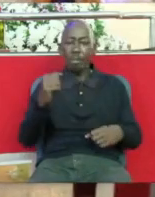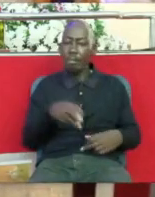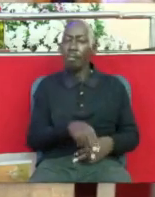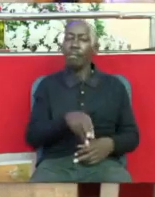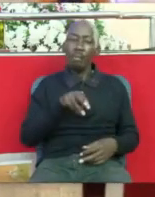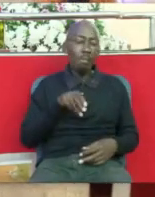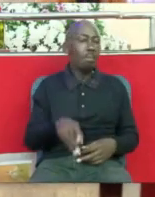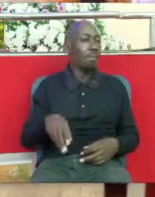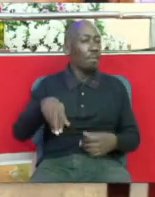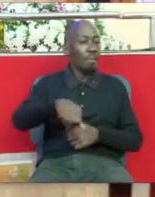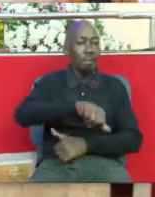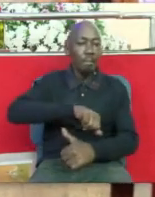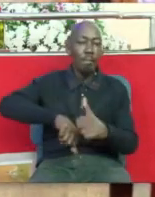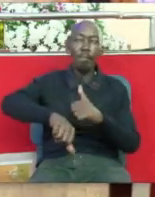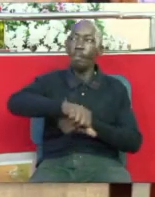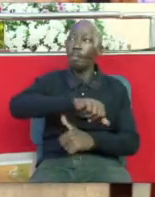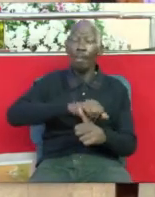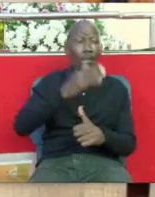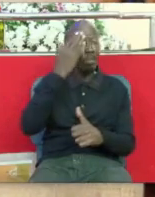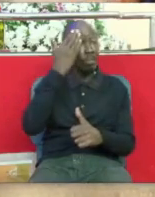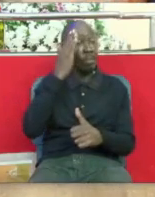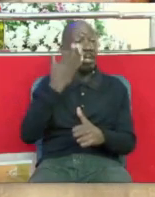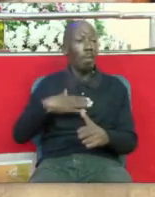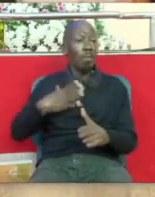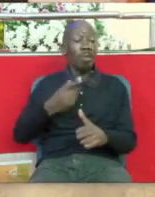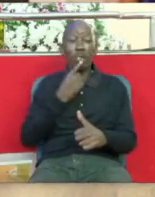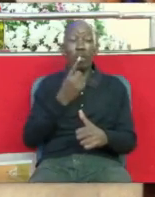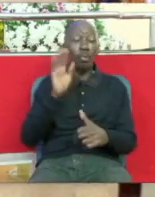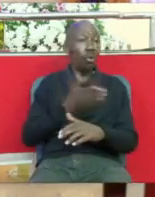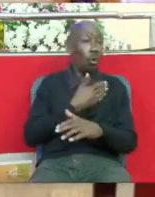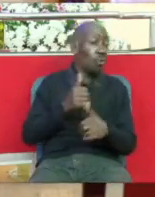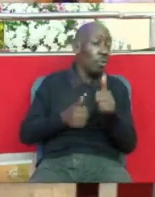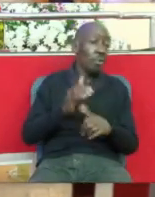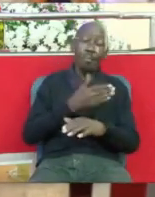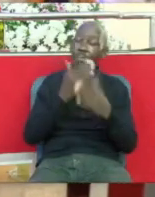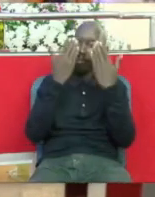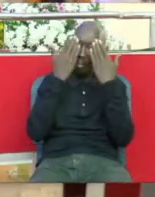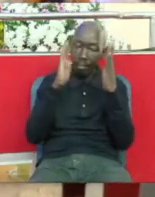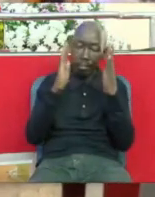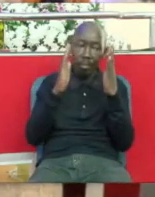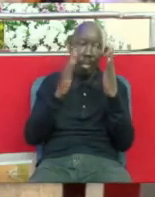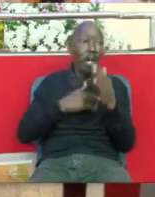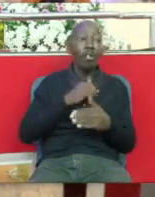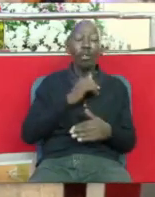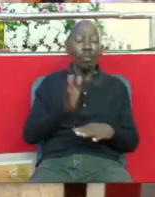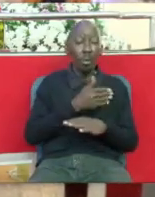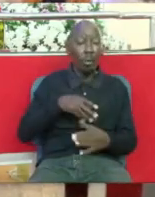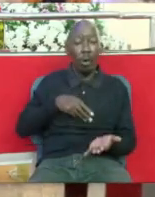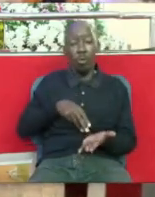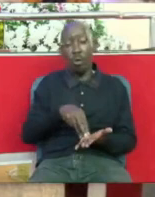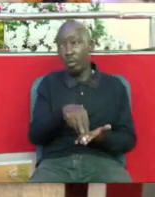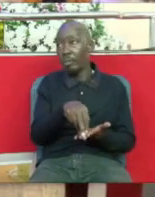40 walikuwa wanatembea. I don't know what song they were singing. Sijui ni wimbo upi walikuwa naimba. I don't know they were singing nimetembea. Sijui kama walikuwa